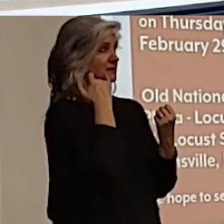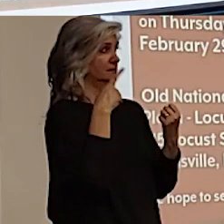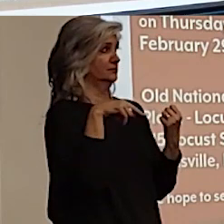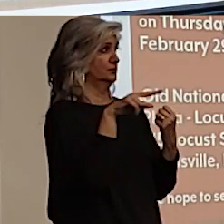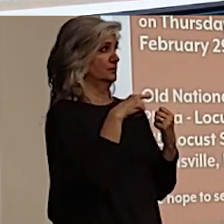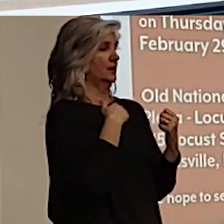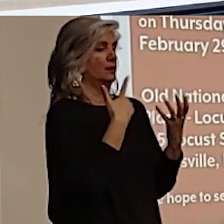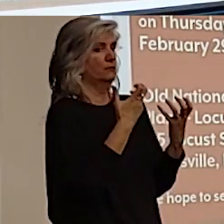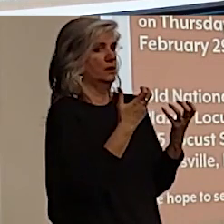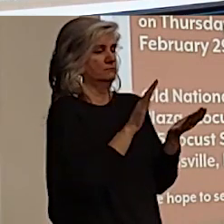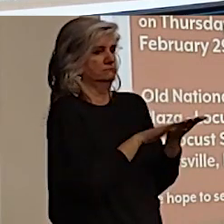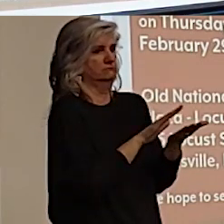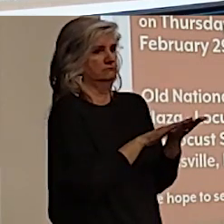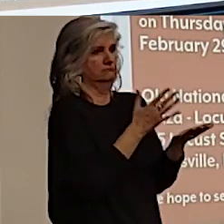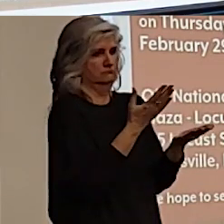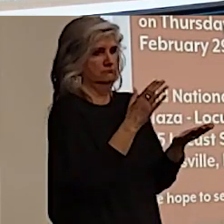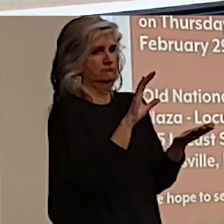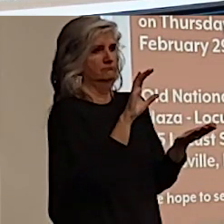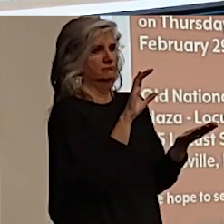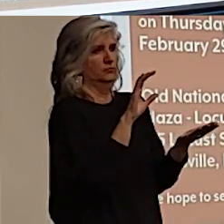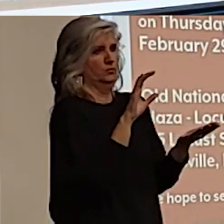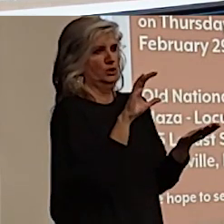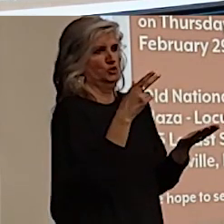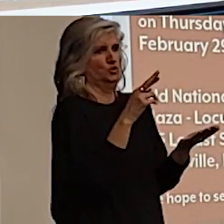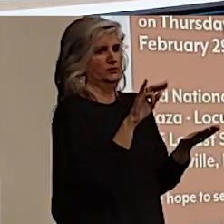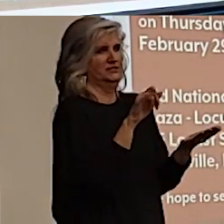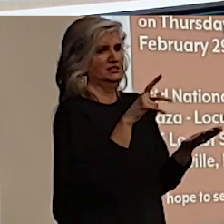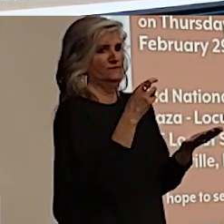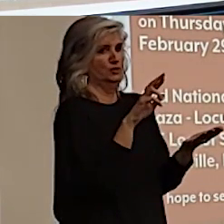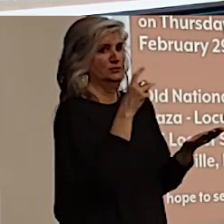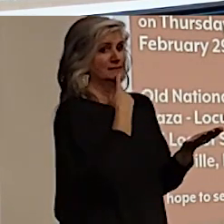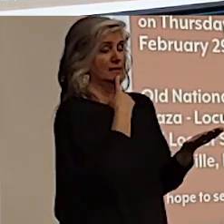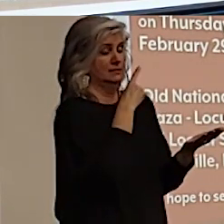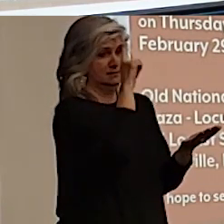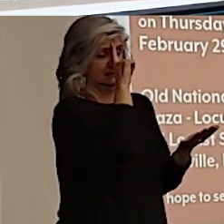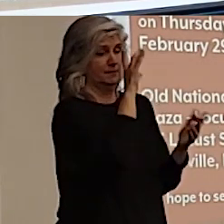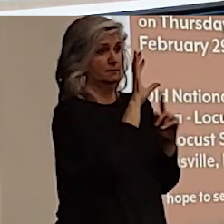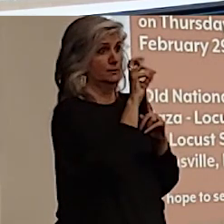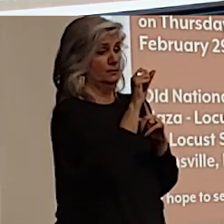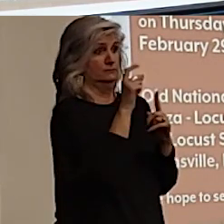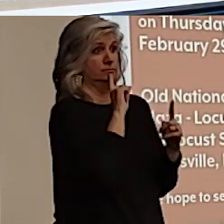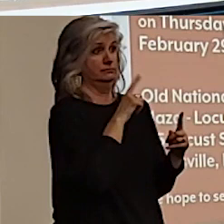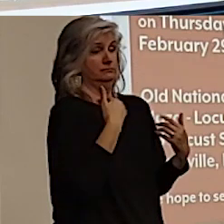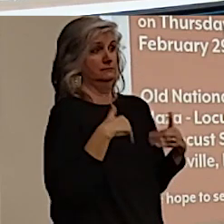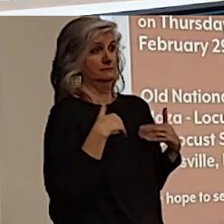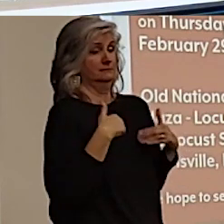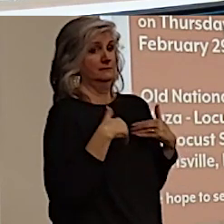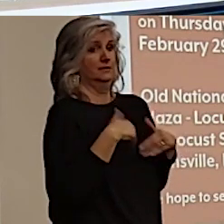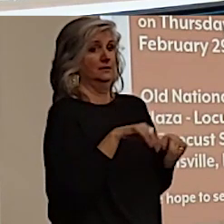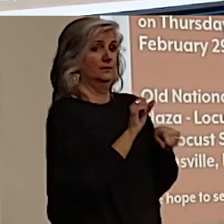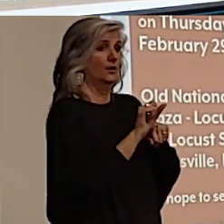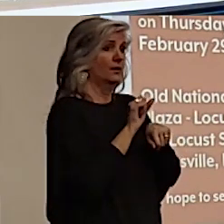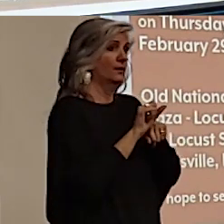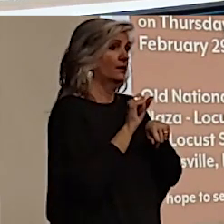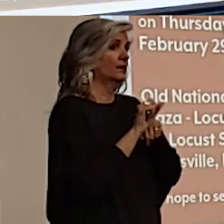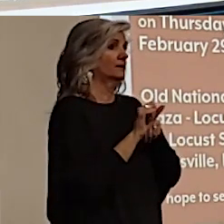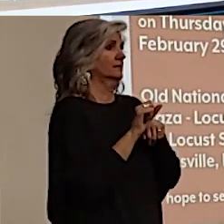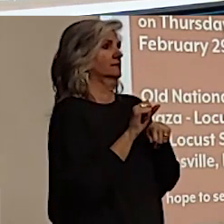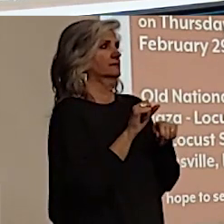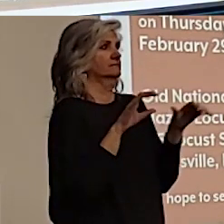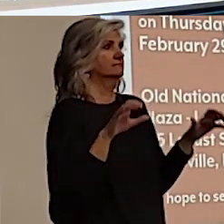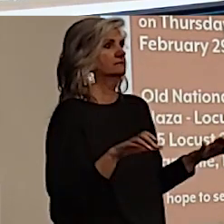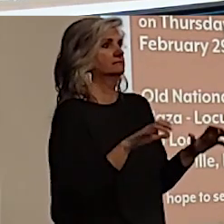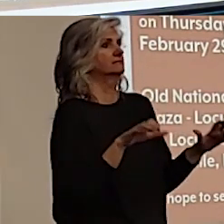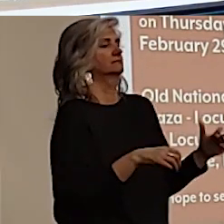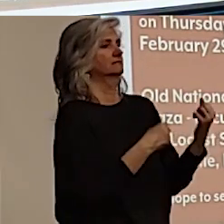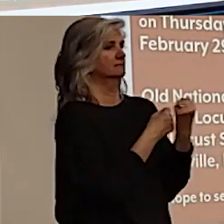And I want to echo what Christopher said, this is mind-blowing. The analysis, the work, the advocacy, it